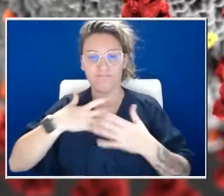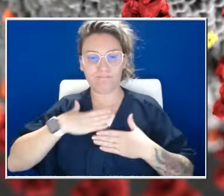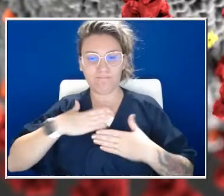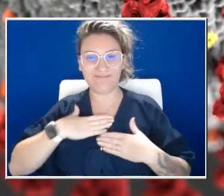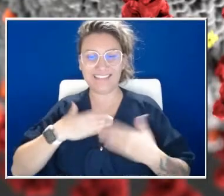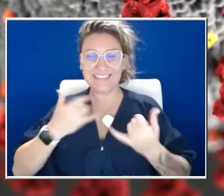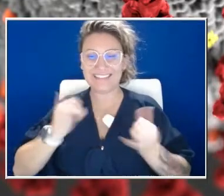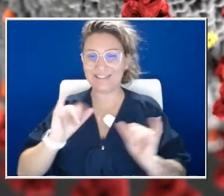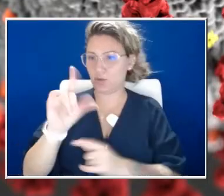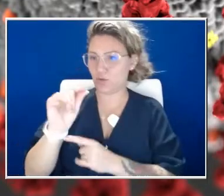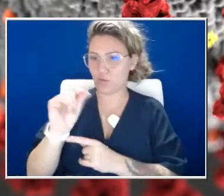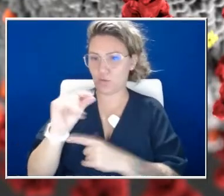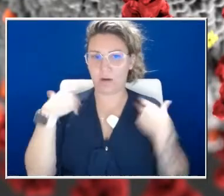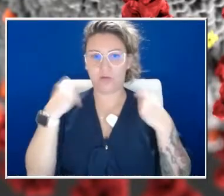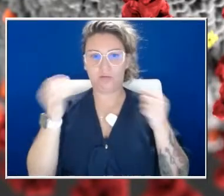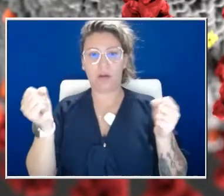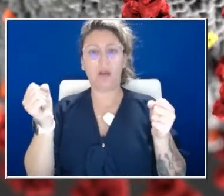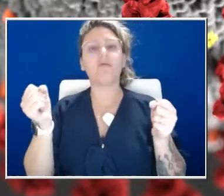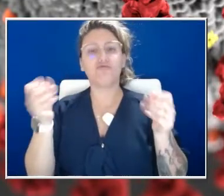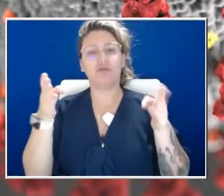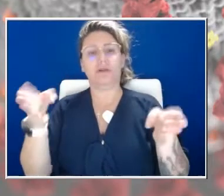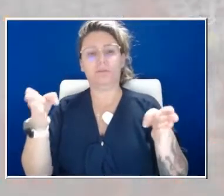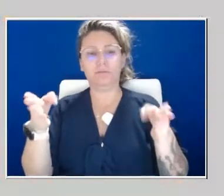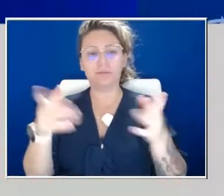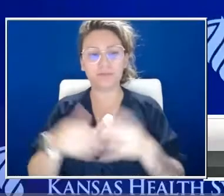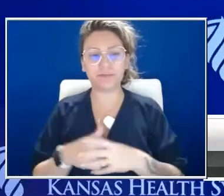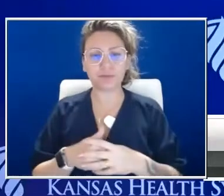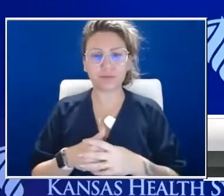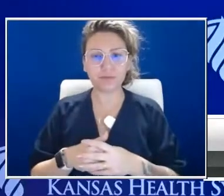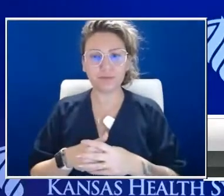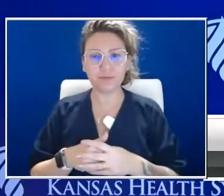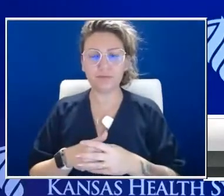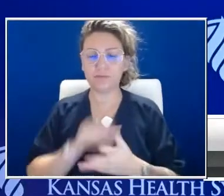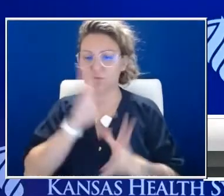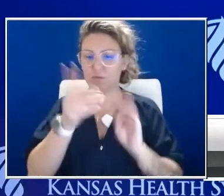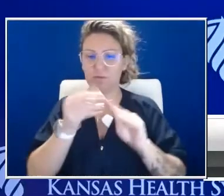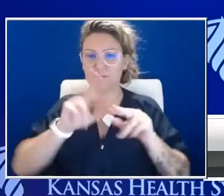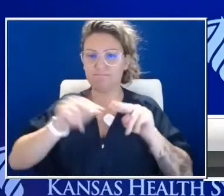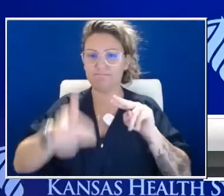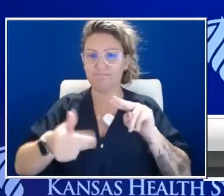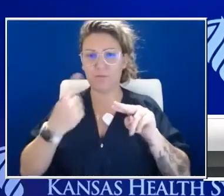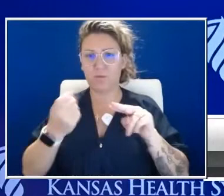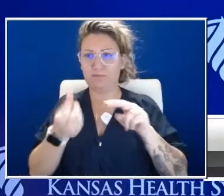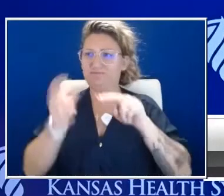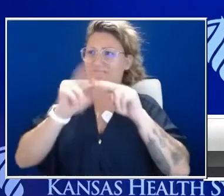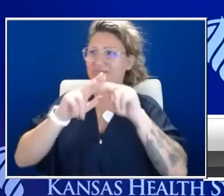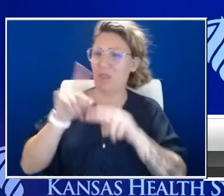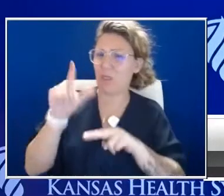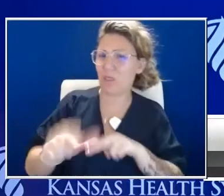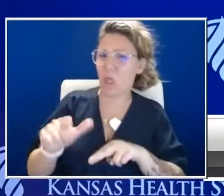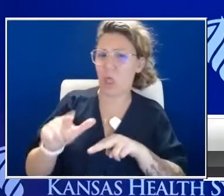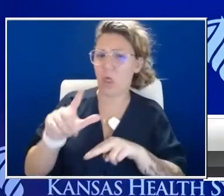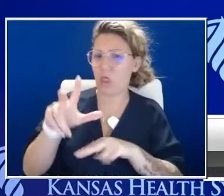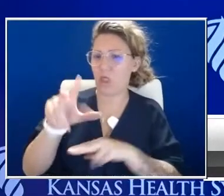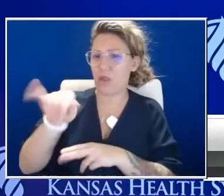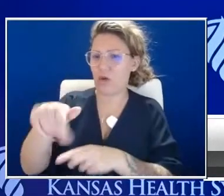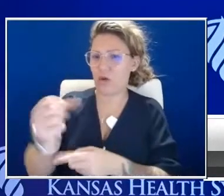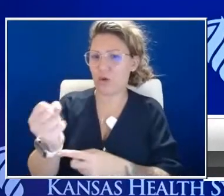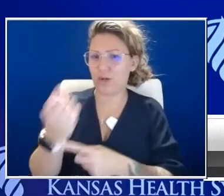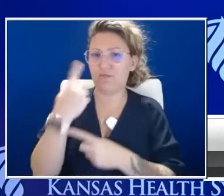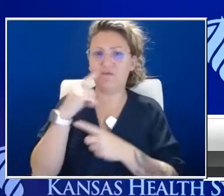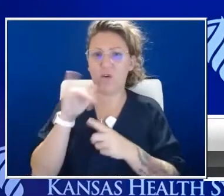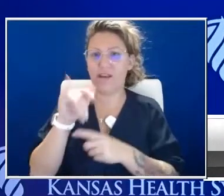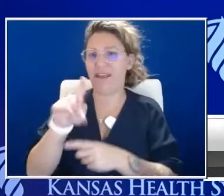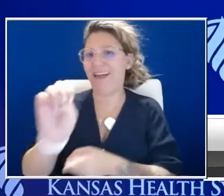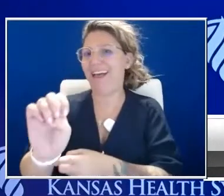as well. So overall, we have seen a decrease. For some reason, we jumped up into those low 30s for active cases. Based on the